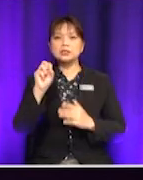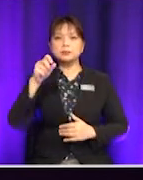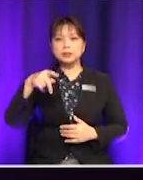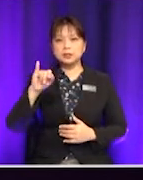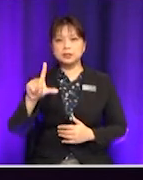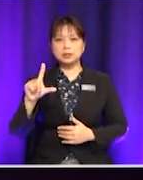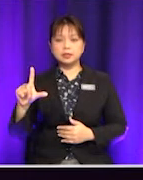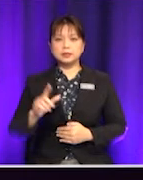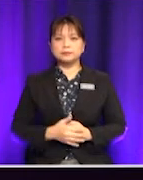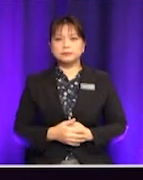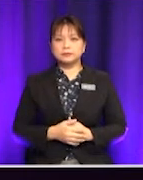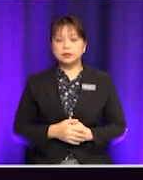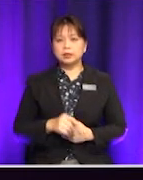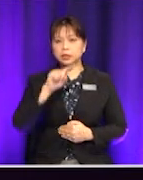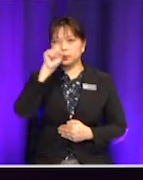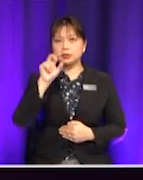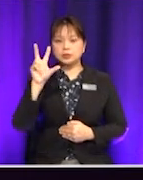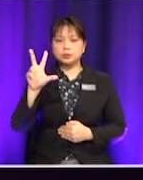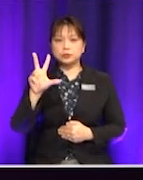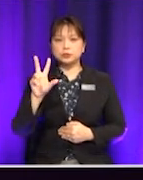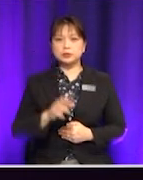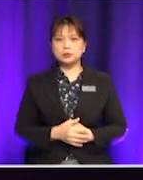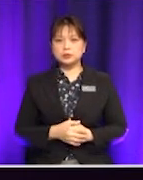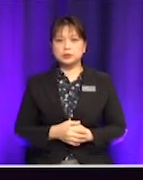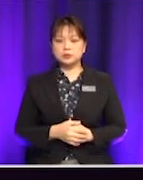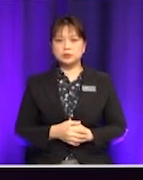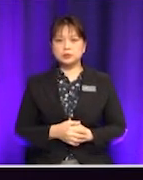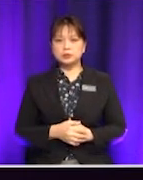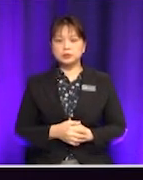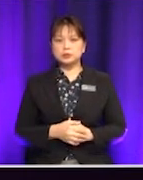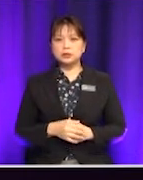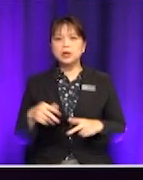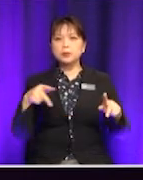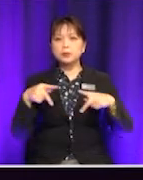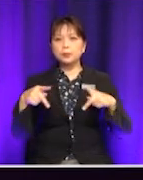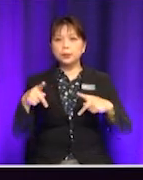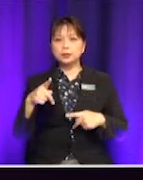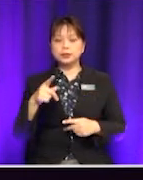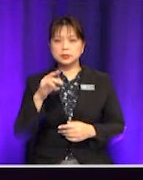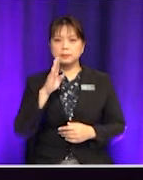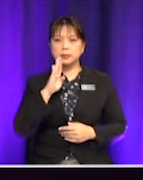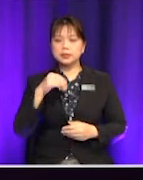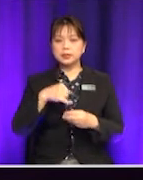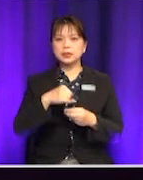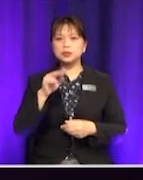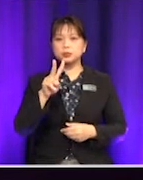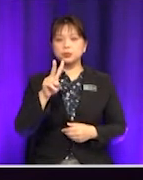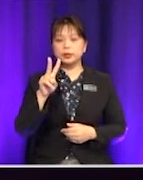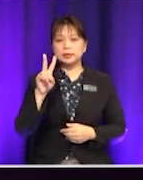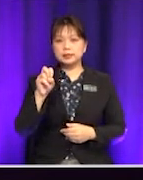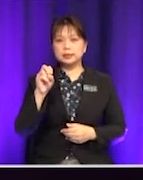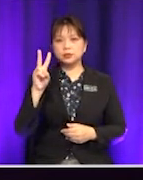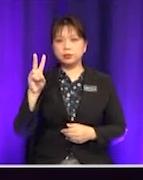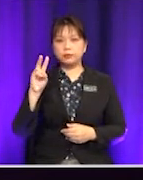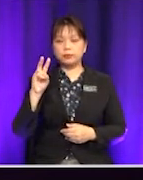question? Question 3 was, what will the global population be in 2050? Ah, I know this